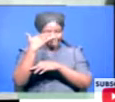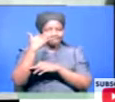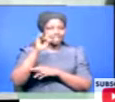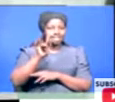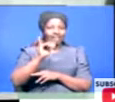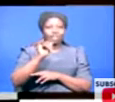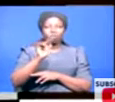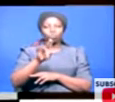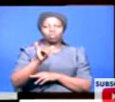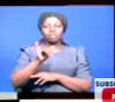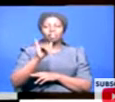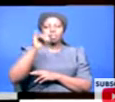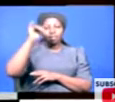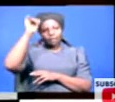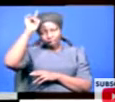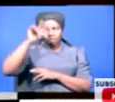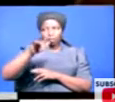is that report.